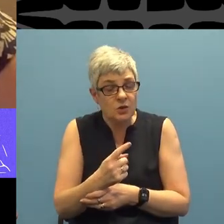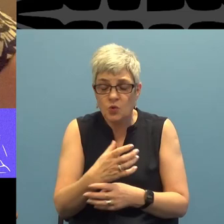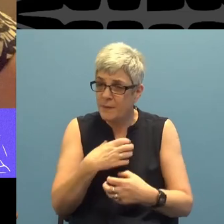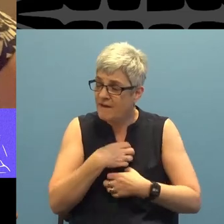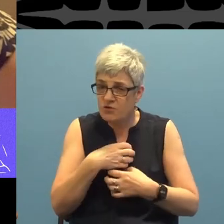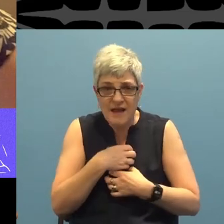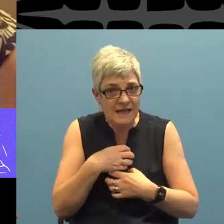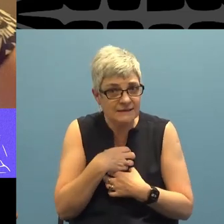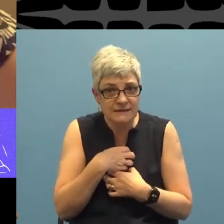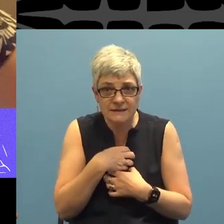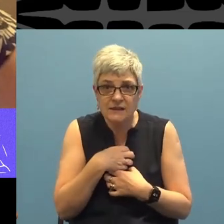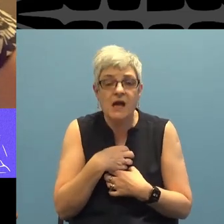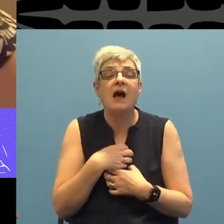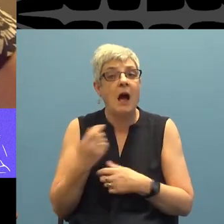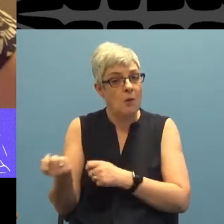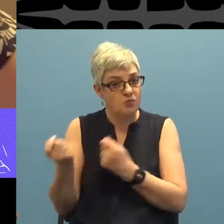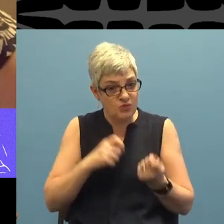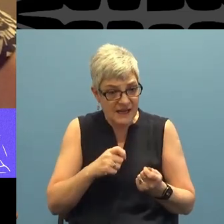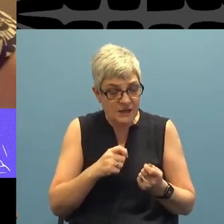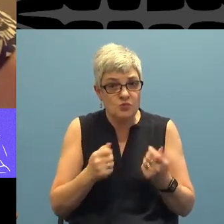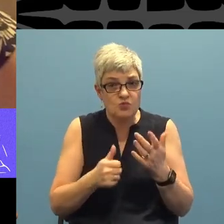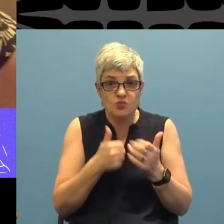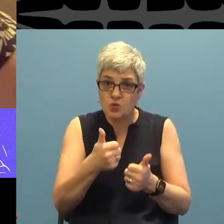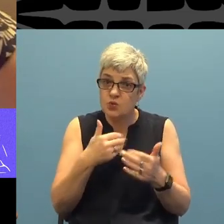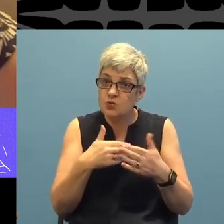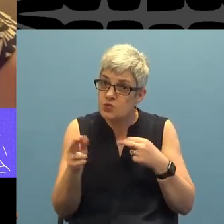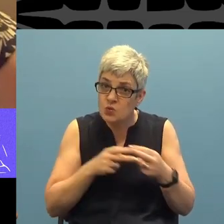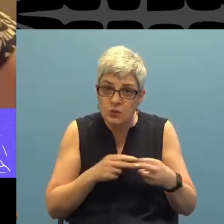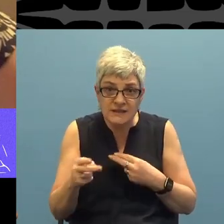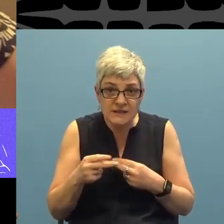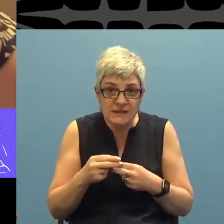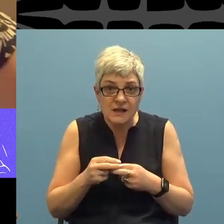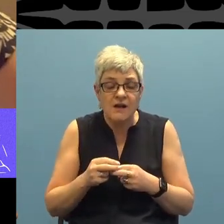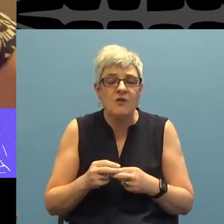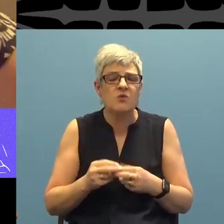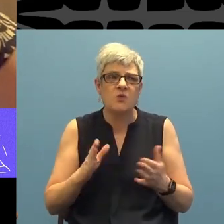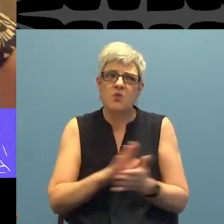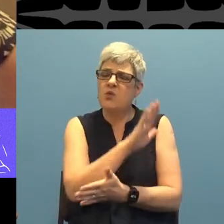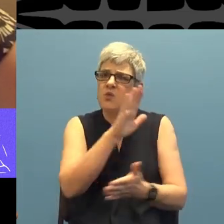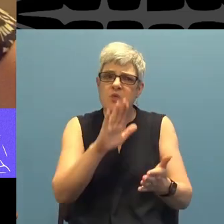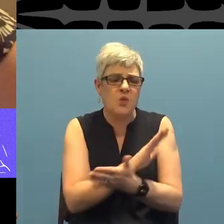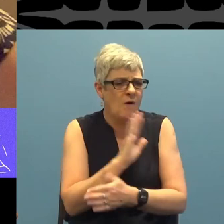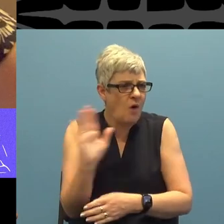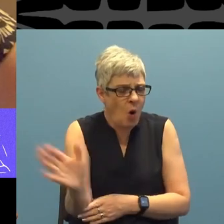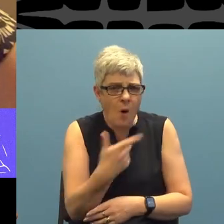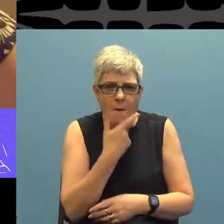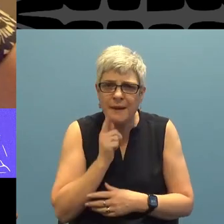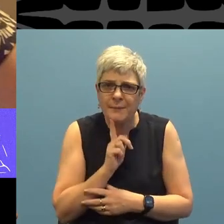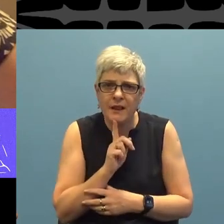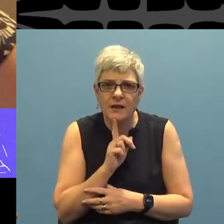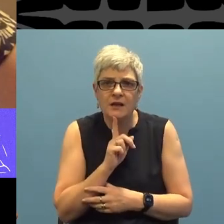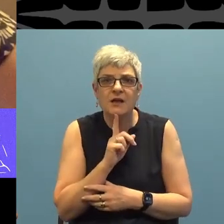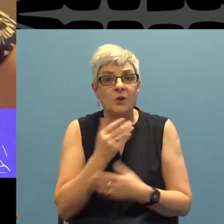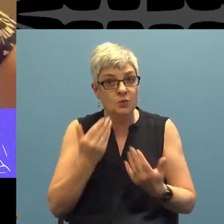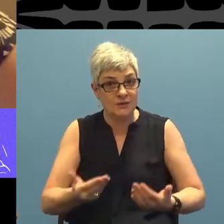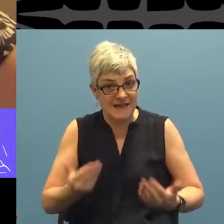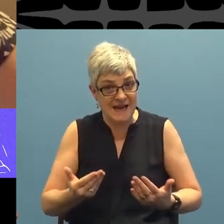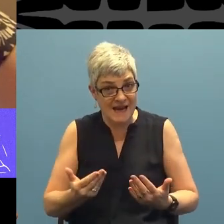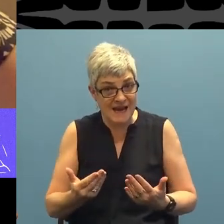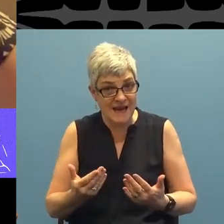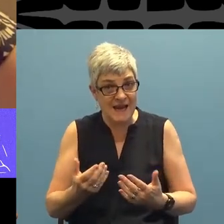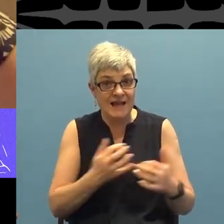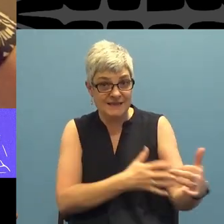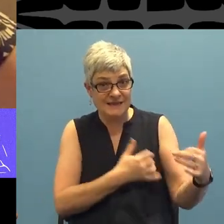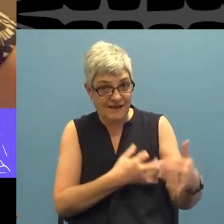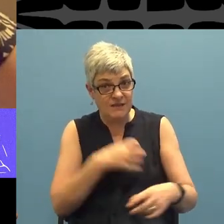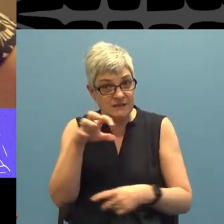be afraid. I bring you good news that will cause great joy for all the people. Today, in the town of David, a Saviour